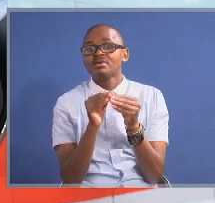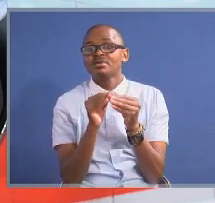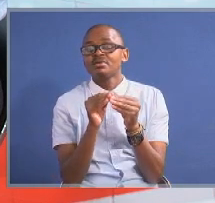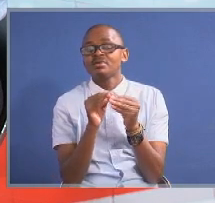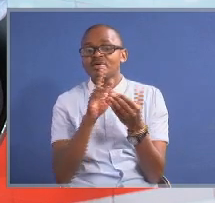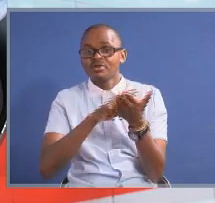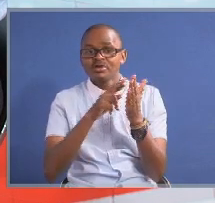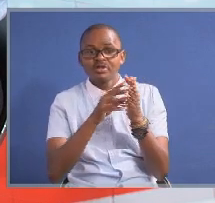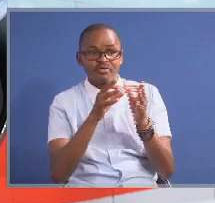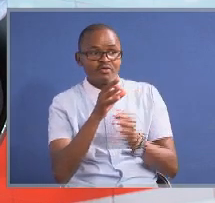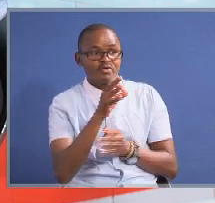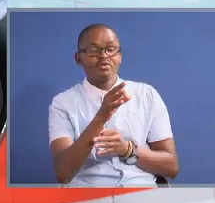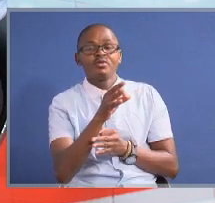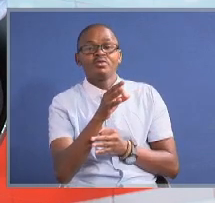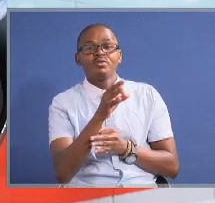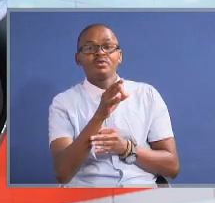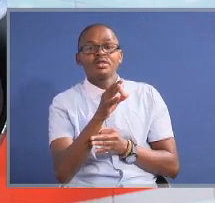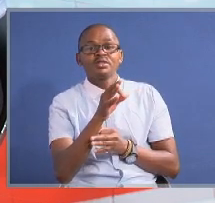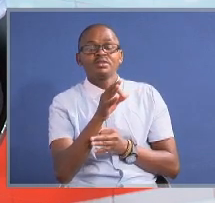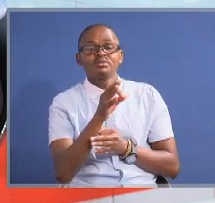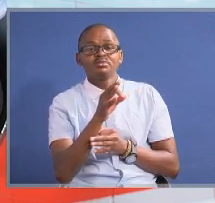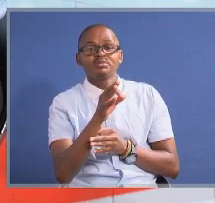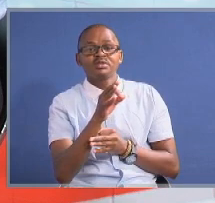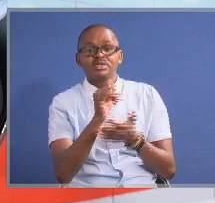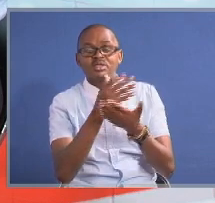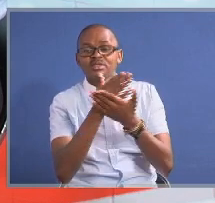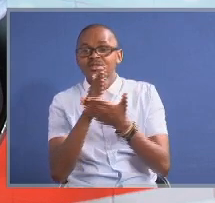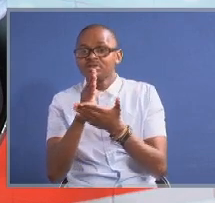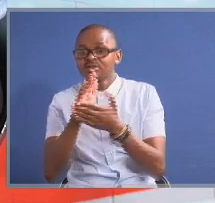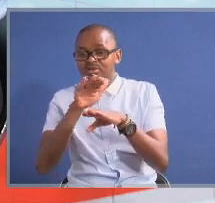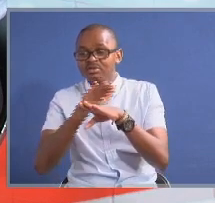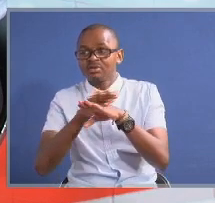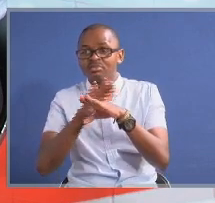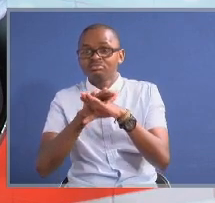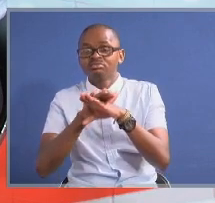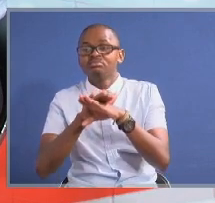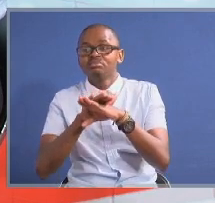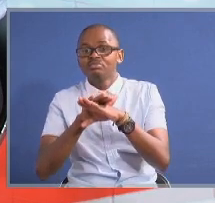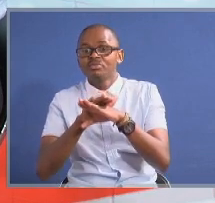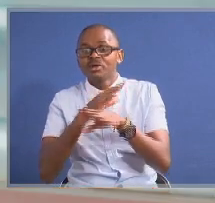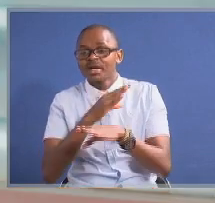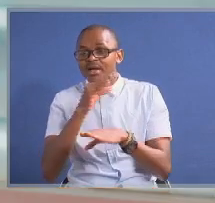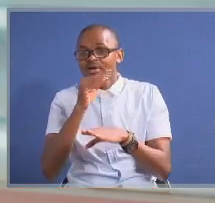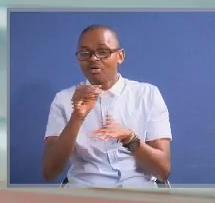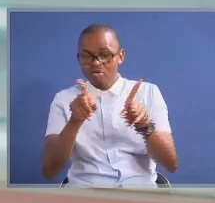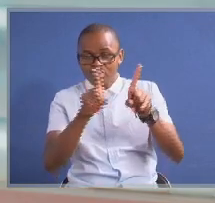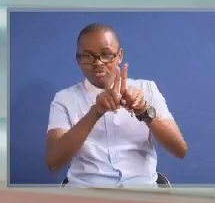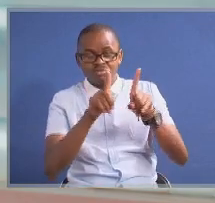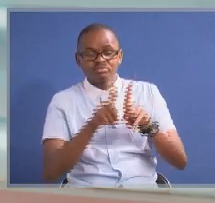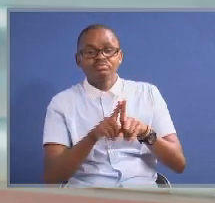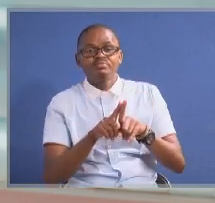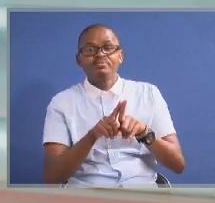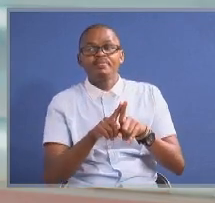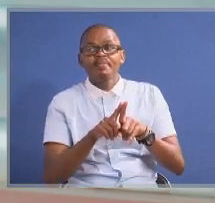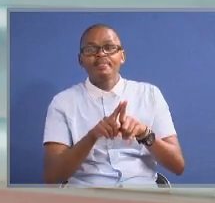revised version of the declaration, Georgetown Declaration was introduced, and also